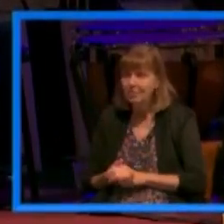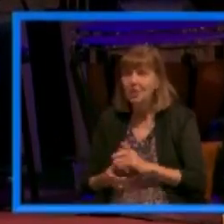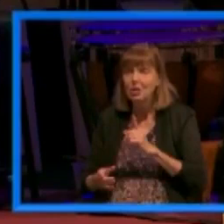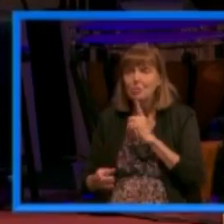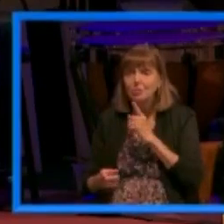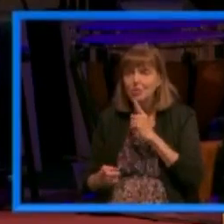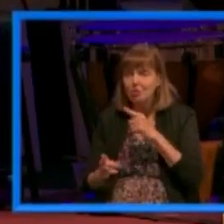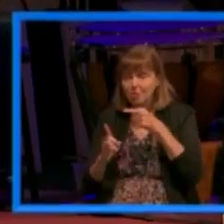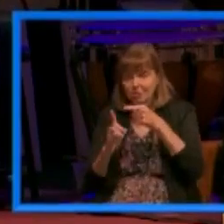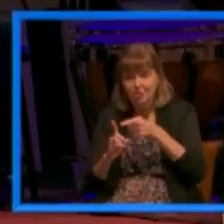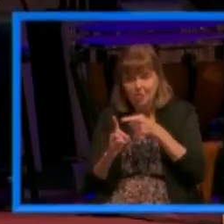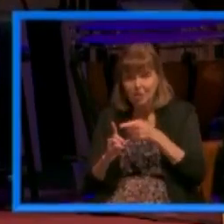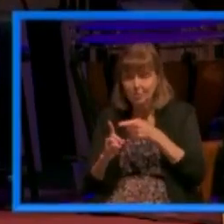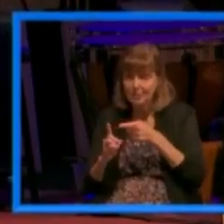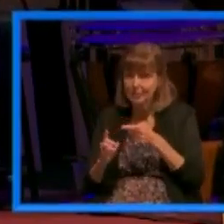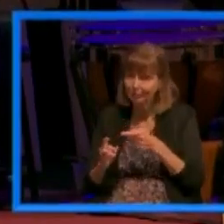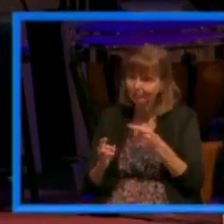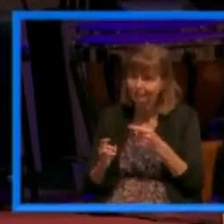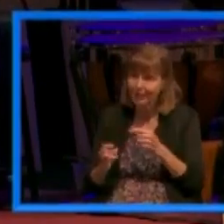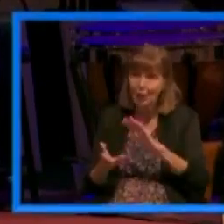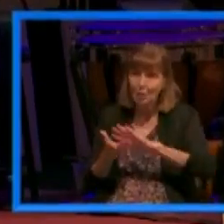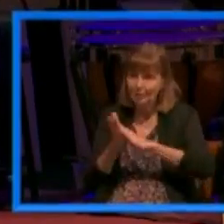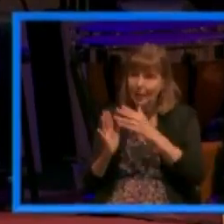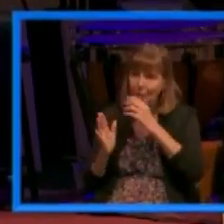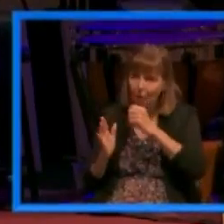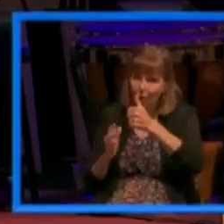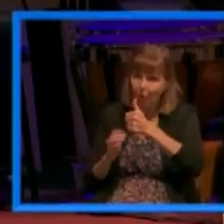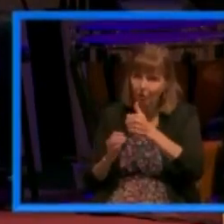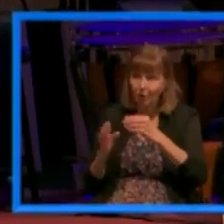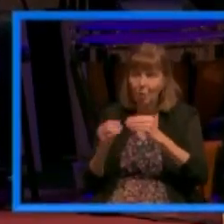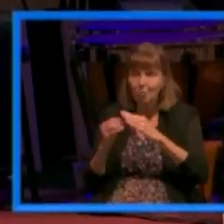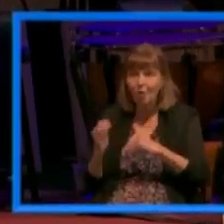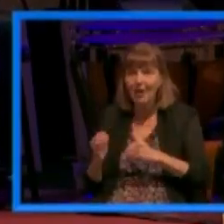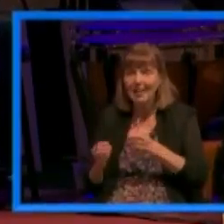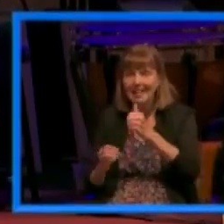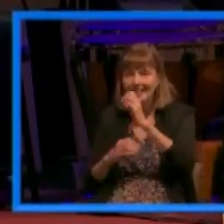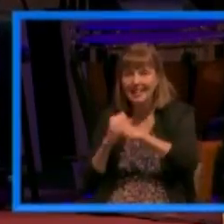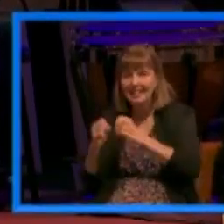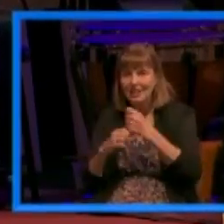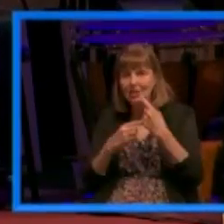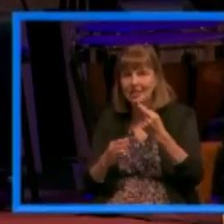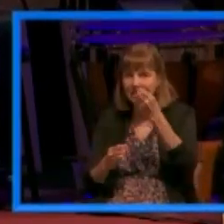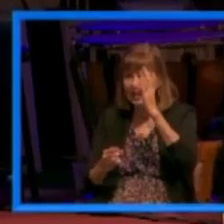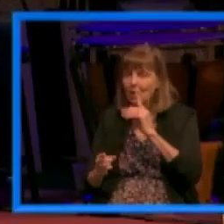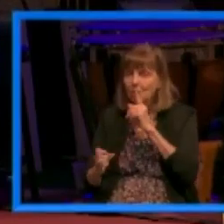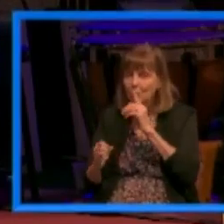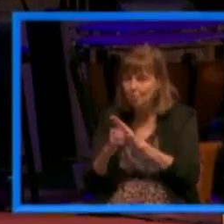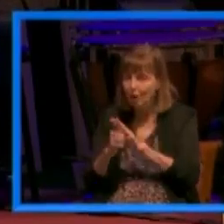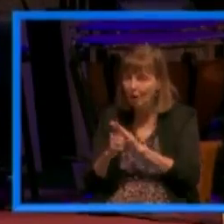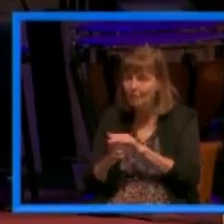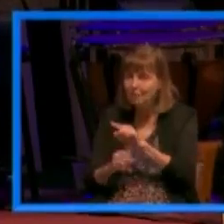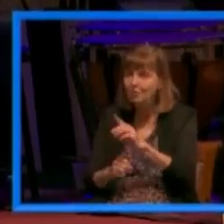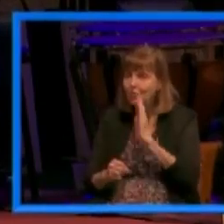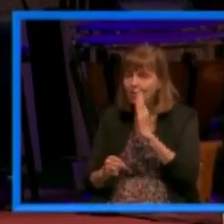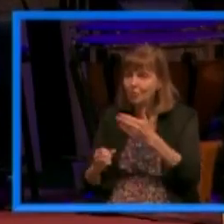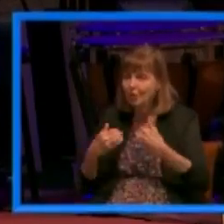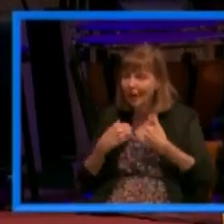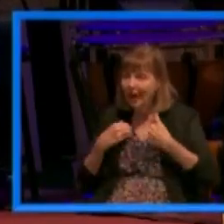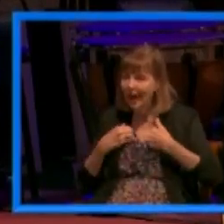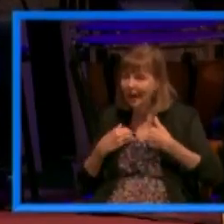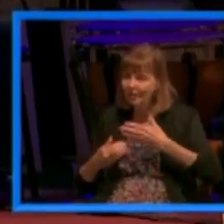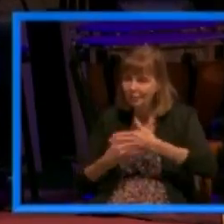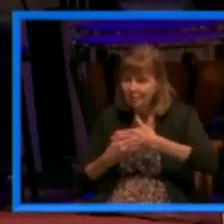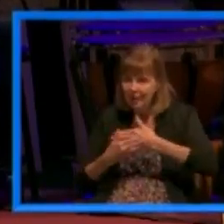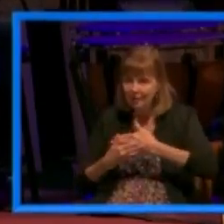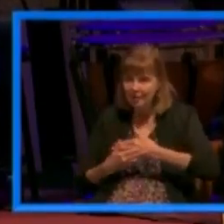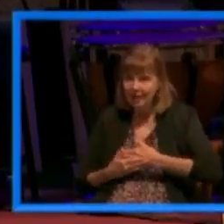10 years since God made the promise and they went to the promised land that they would have lots of kids and nothing's happening. Her time is running out. Her womb is closing.